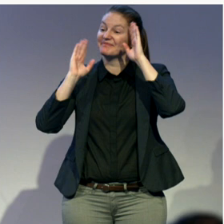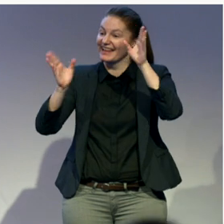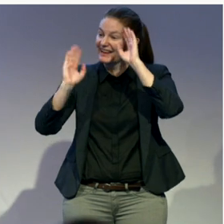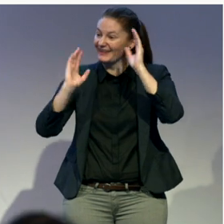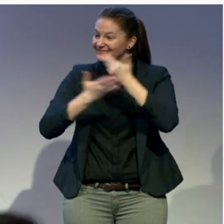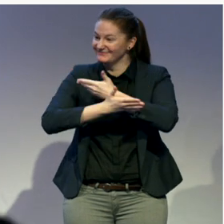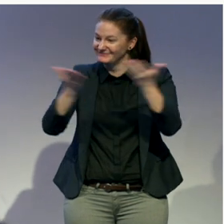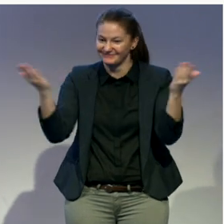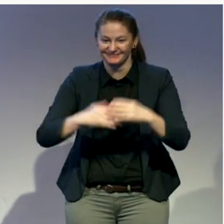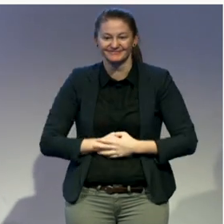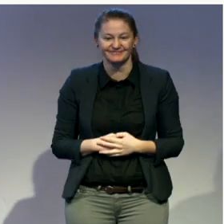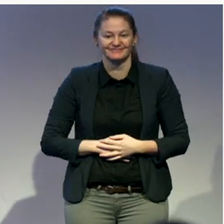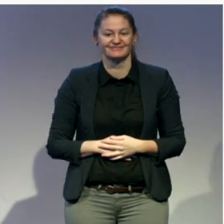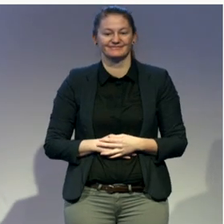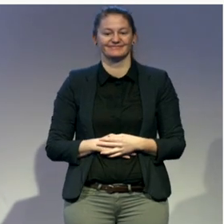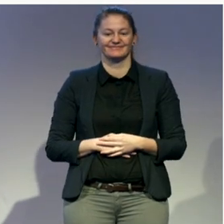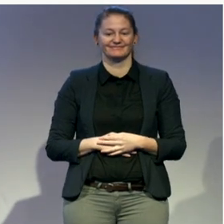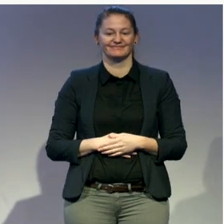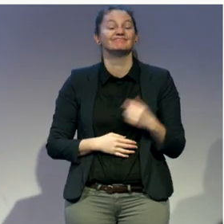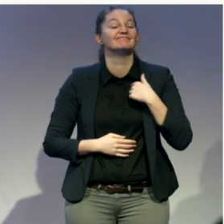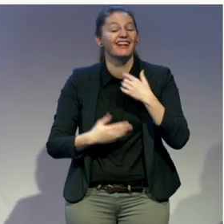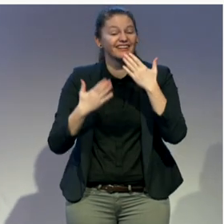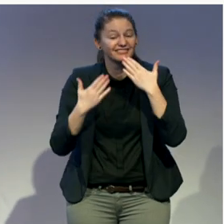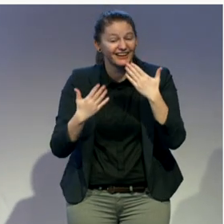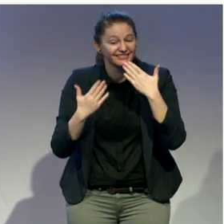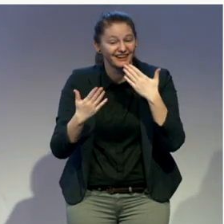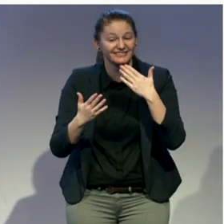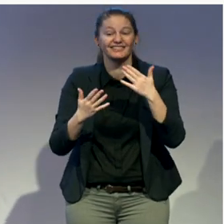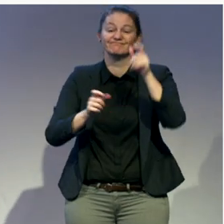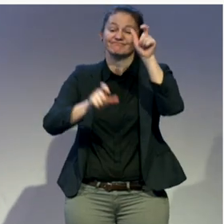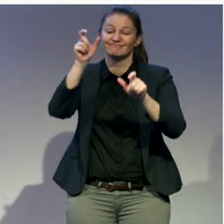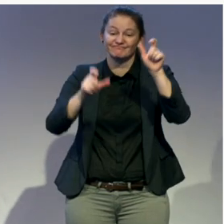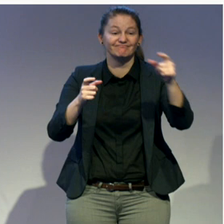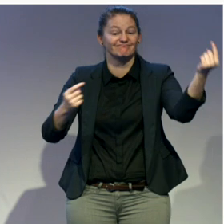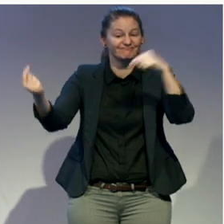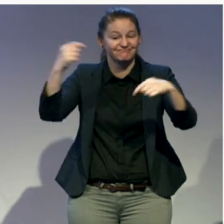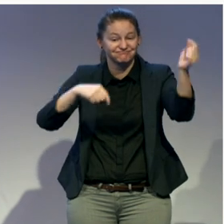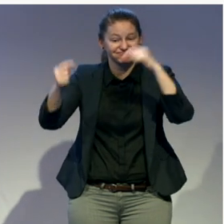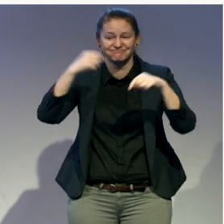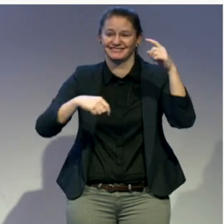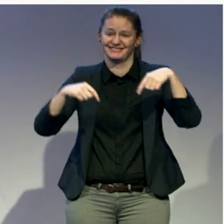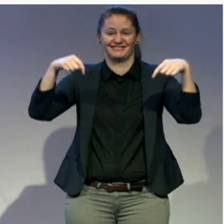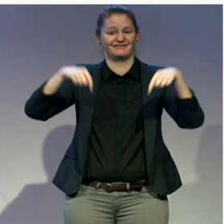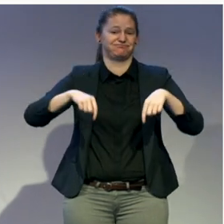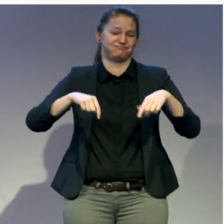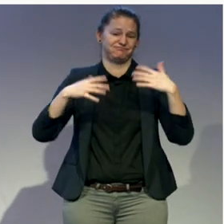I must say thanks to all to participate in this very important session,